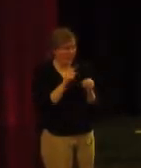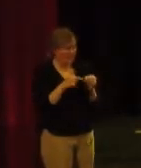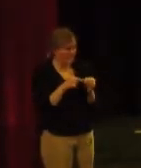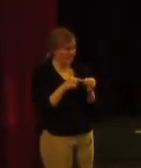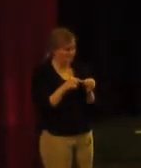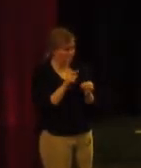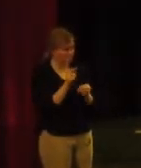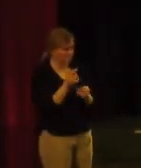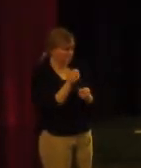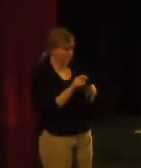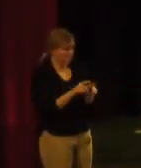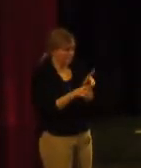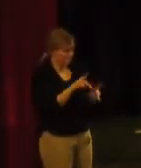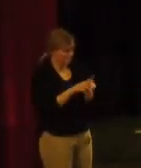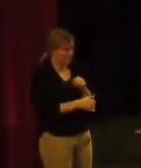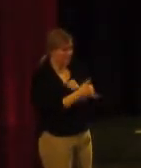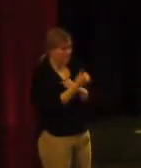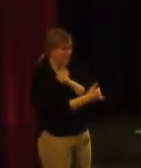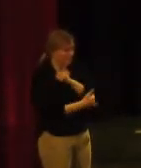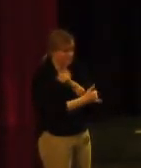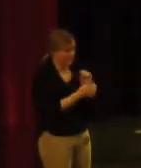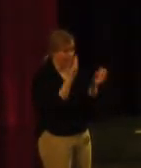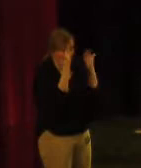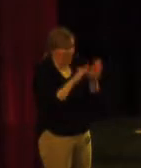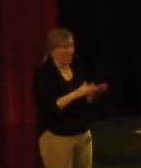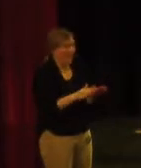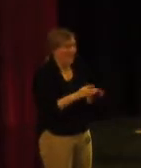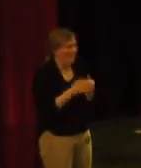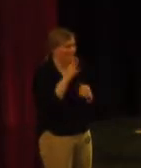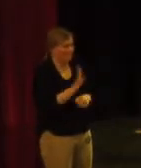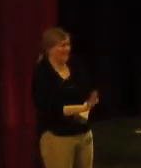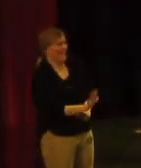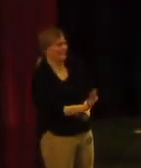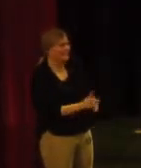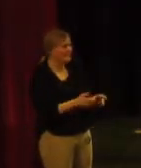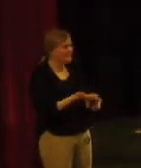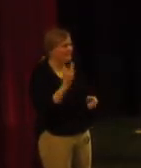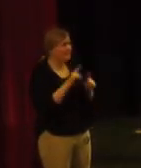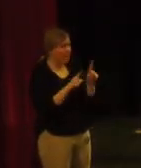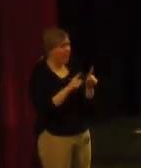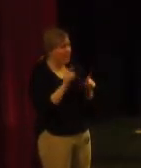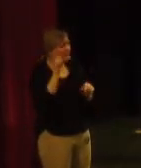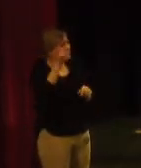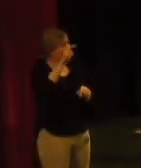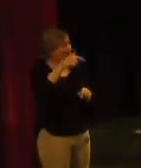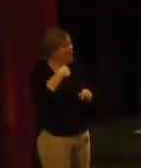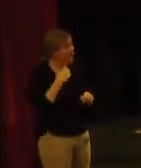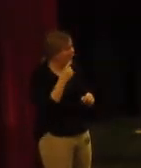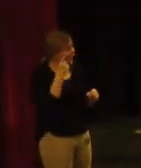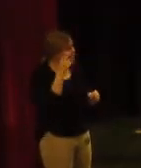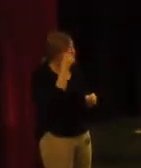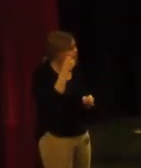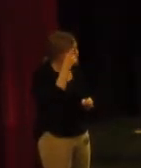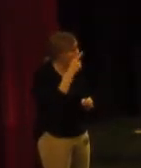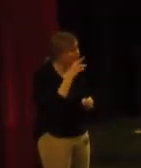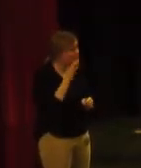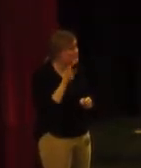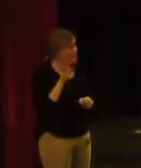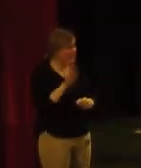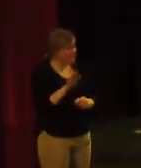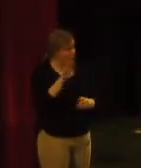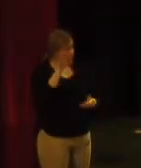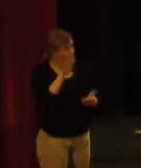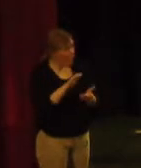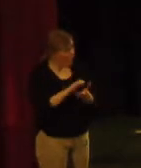or immigration, so I didn't think to ask him. But piecing the story back later, basically what happened is he wanted to get his wife and